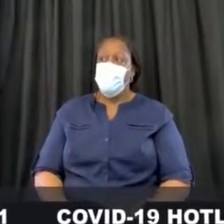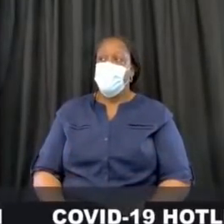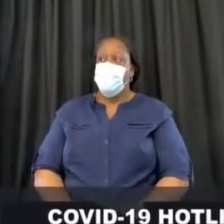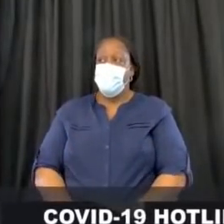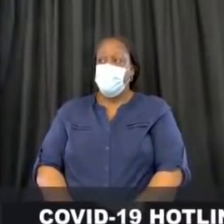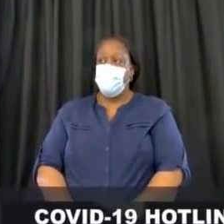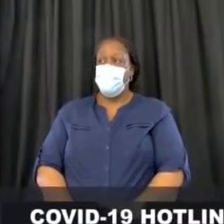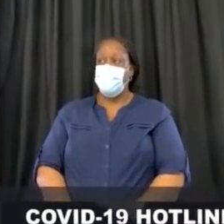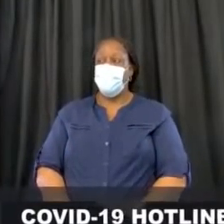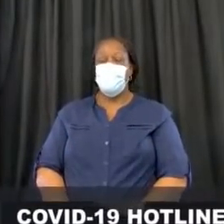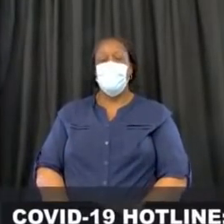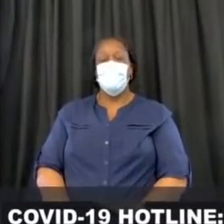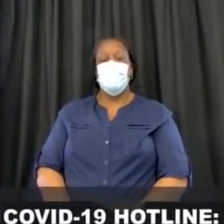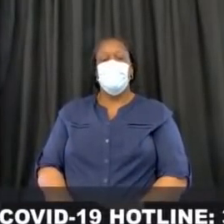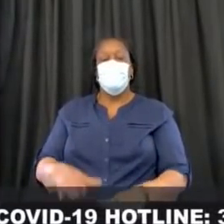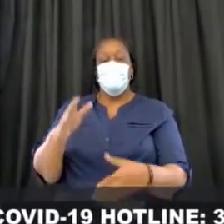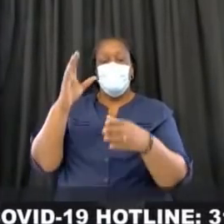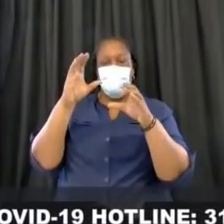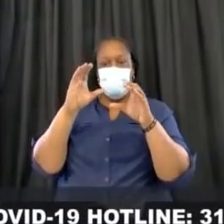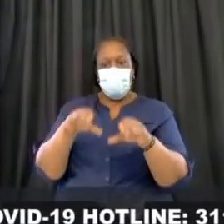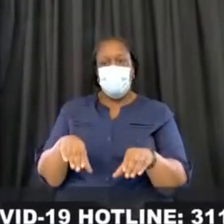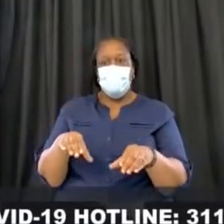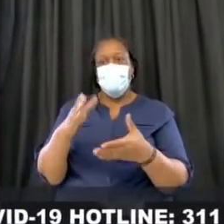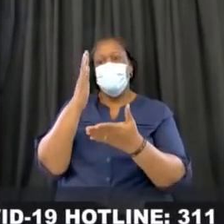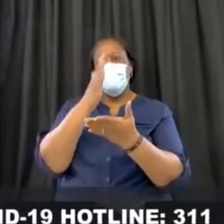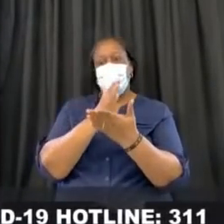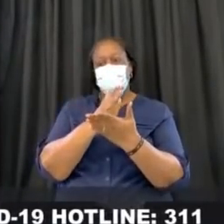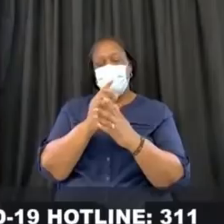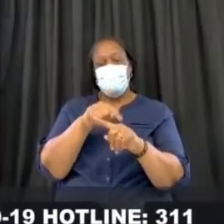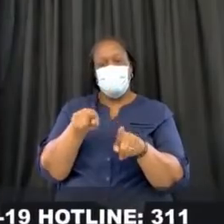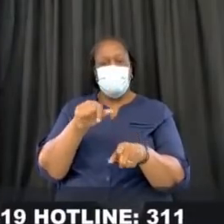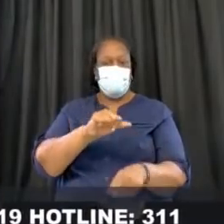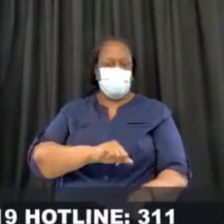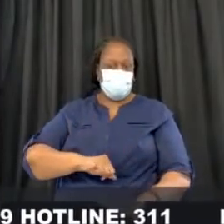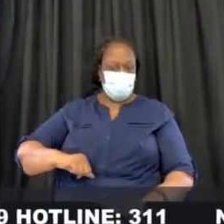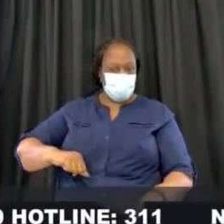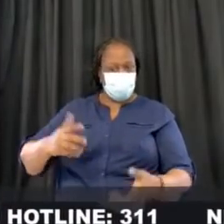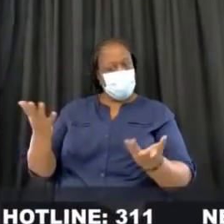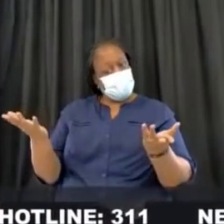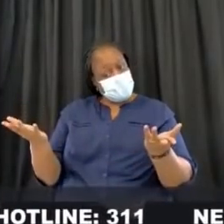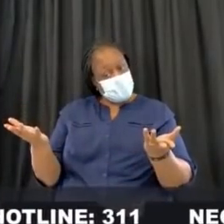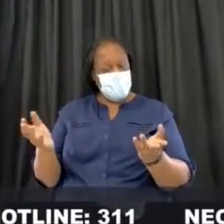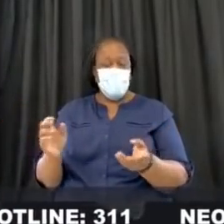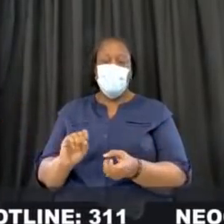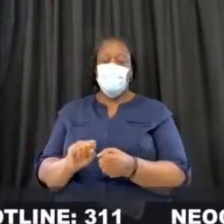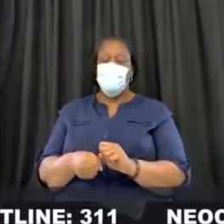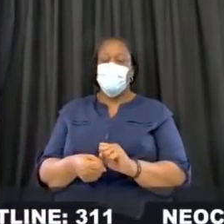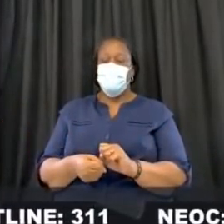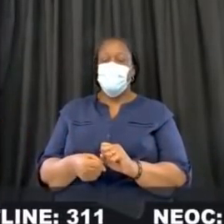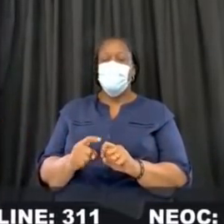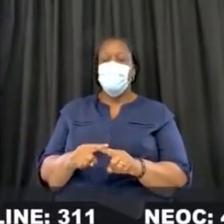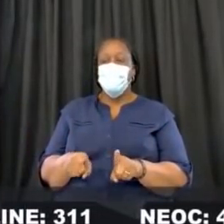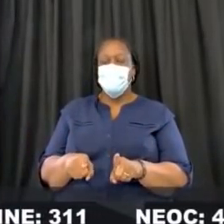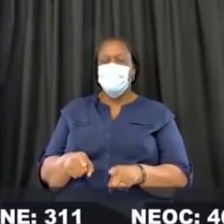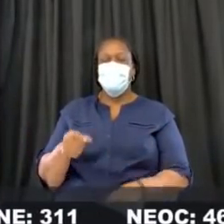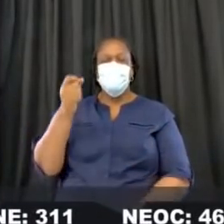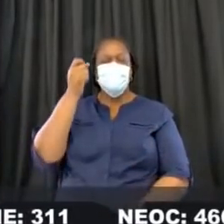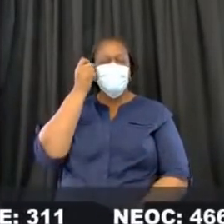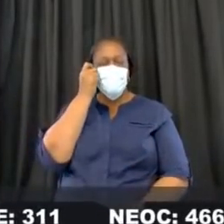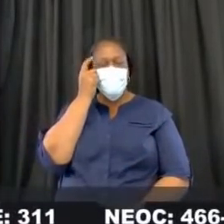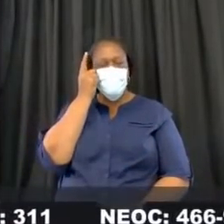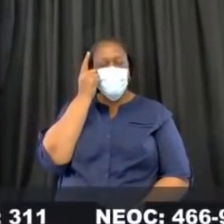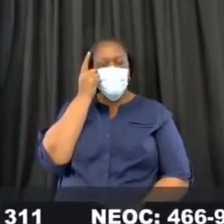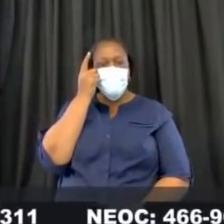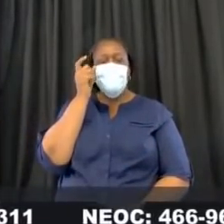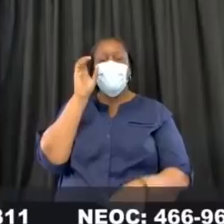elective surgeries, elective surgical procedures, etc. Okay, we, however, need to realize that we